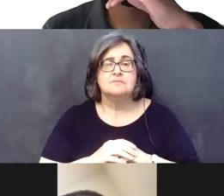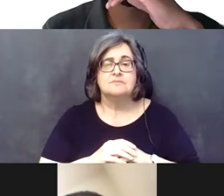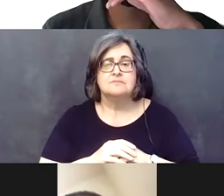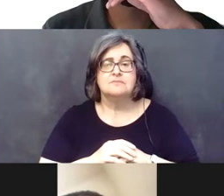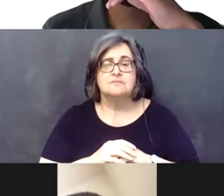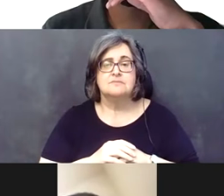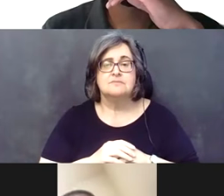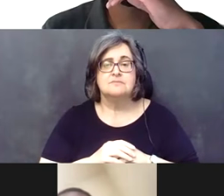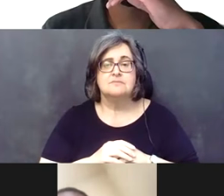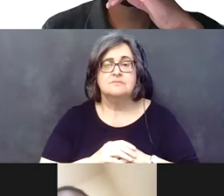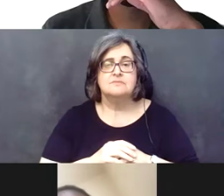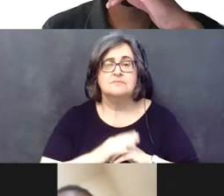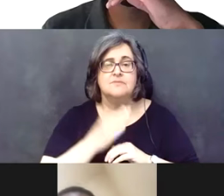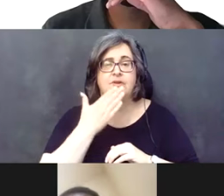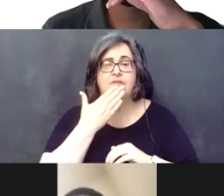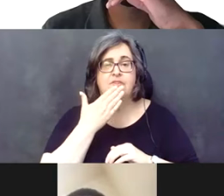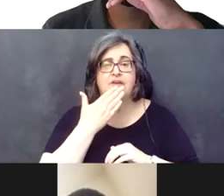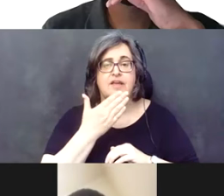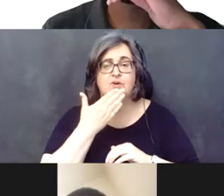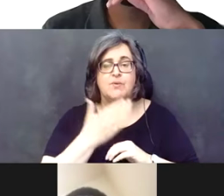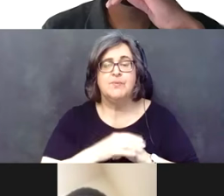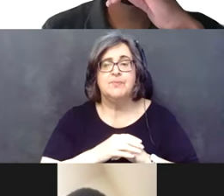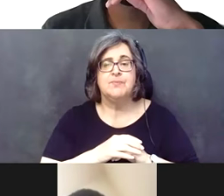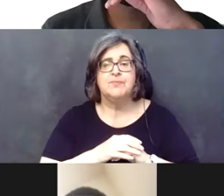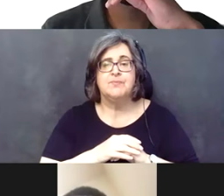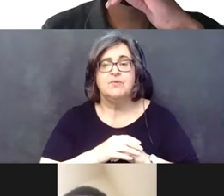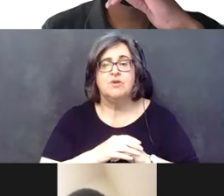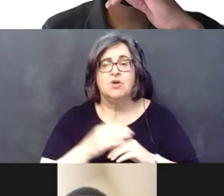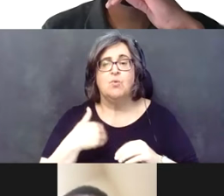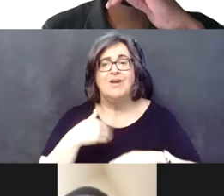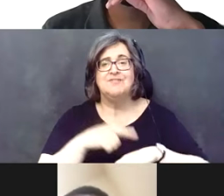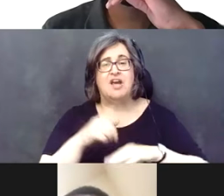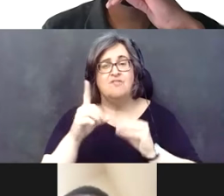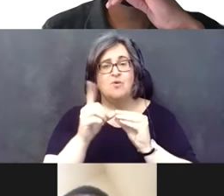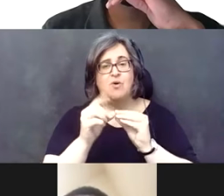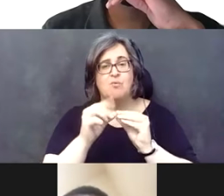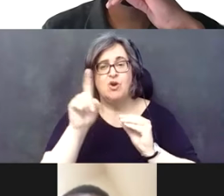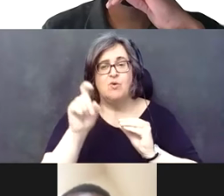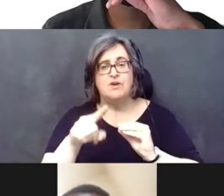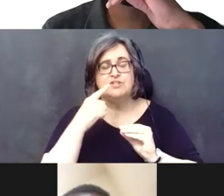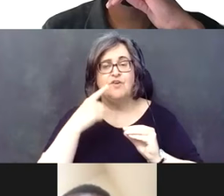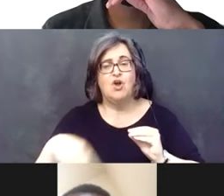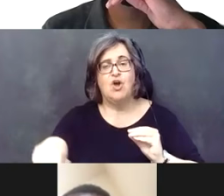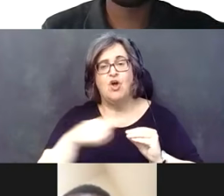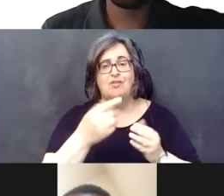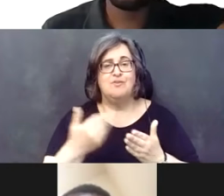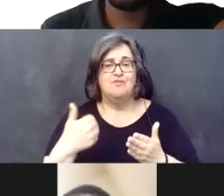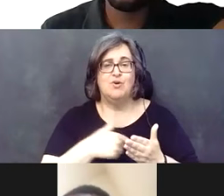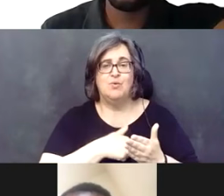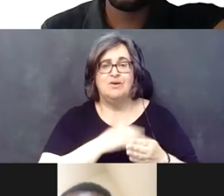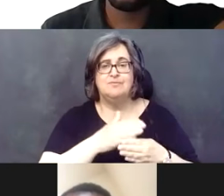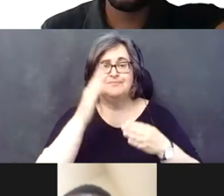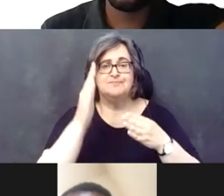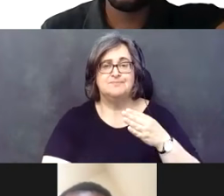Right. Thank you all for that. We've got time for one more question, I think, for all of you before we kind of